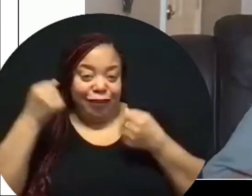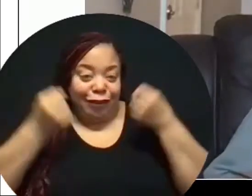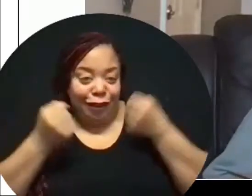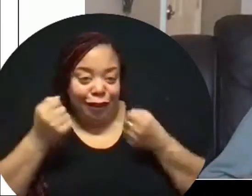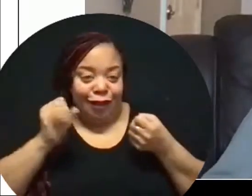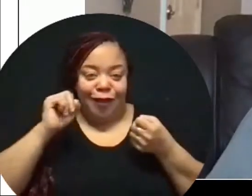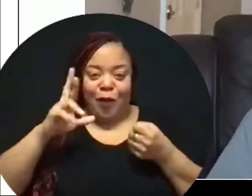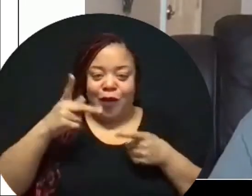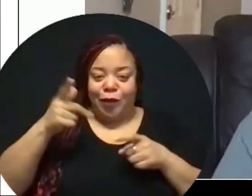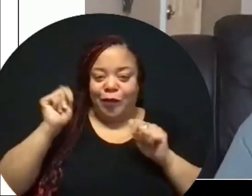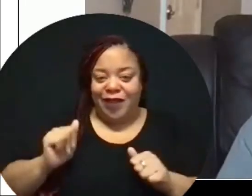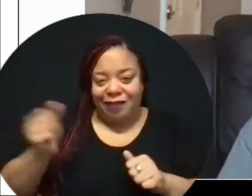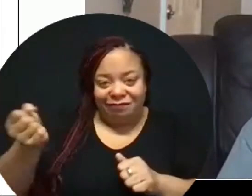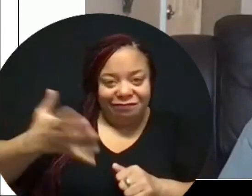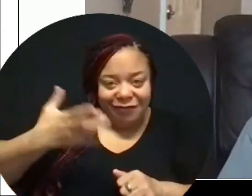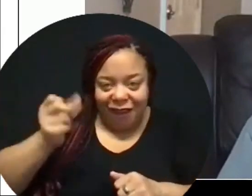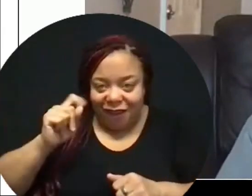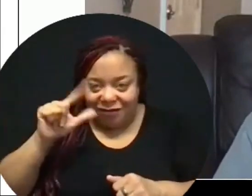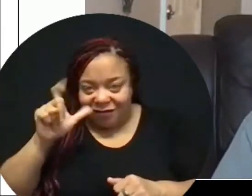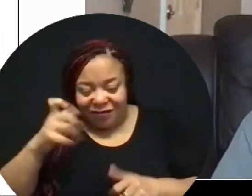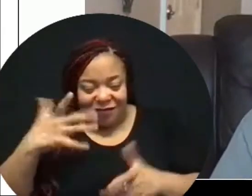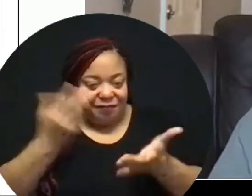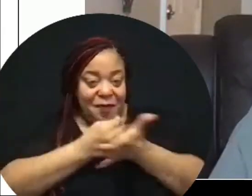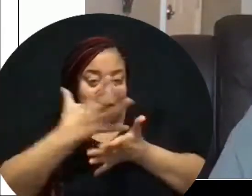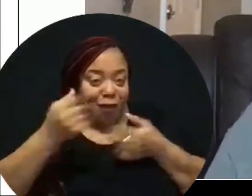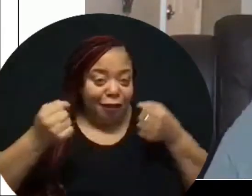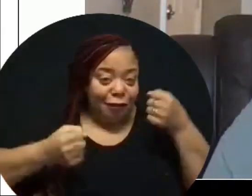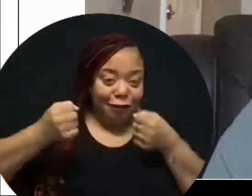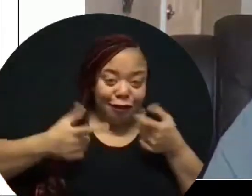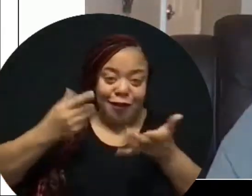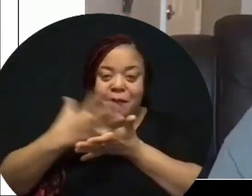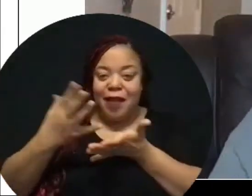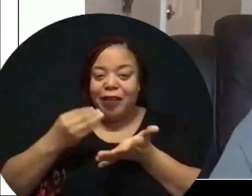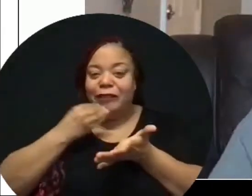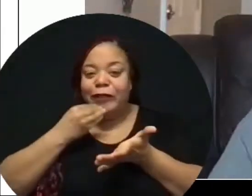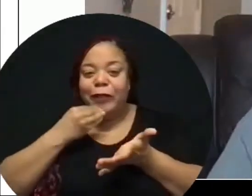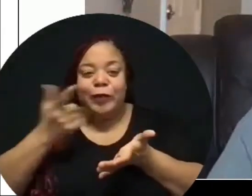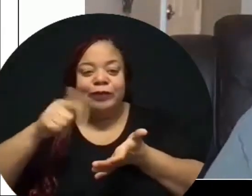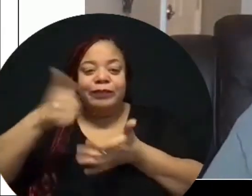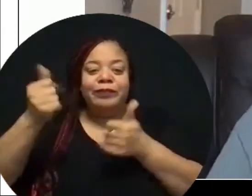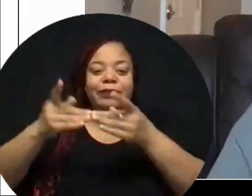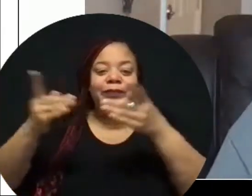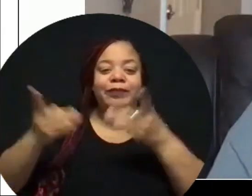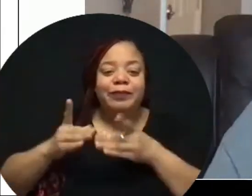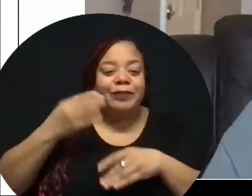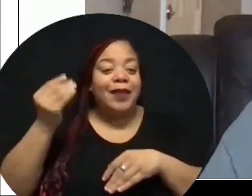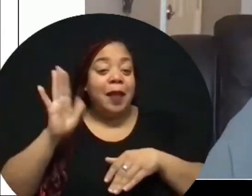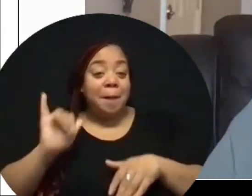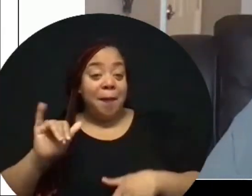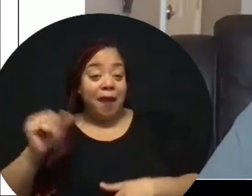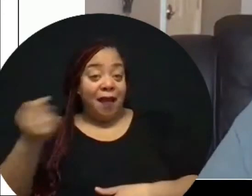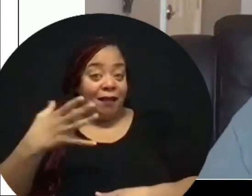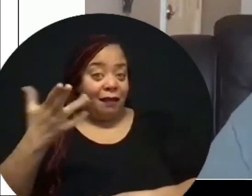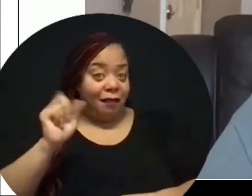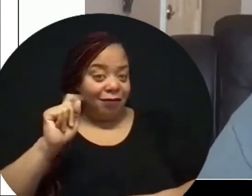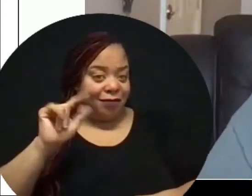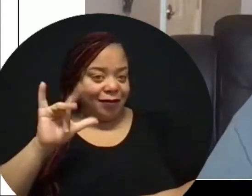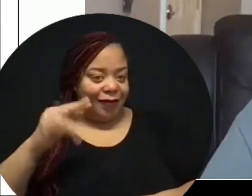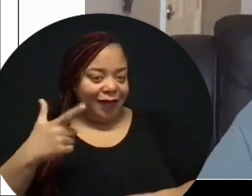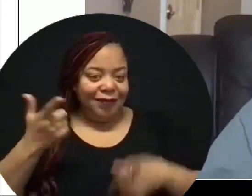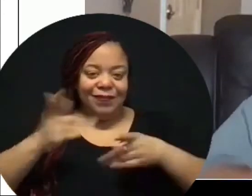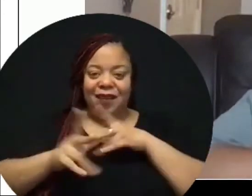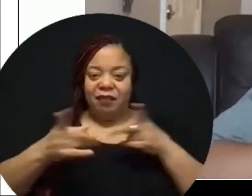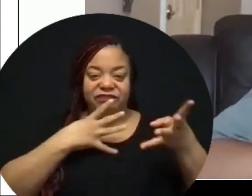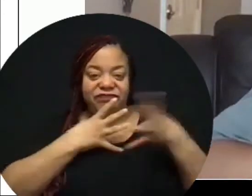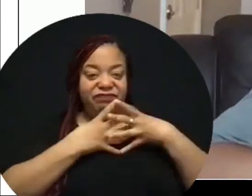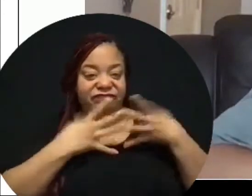to be an intentional pushing us into those corners, and not just polluting the prisons, but the environments we grew up with in the first place and keeping us there and keeping us in